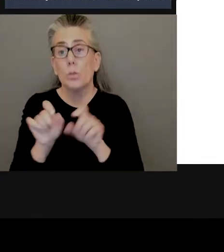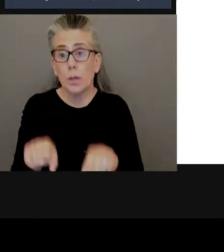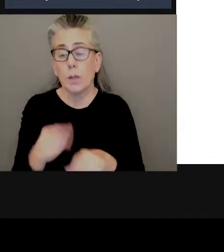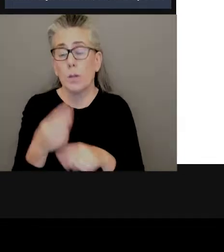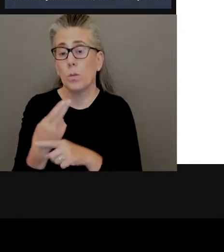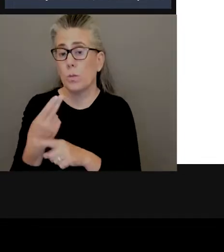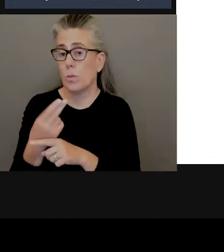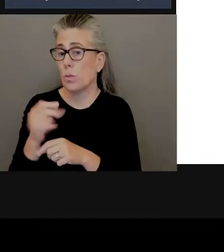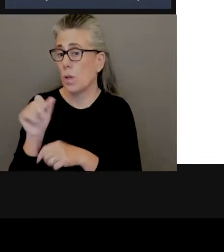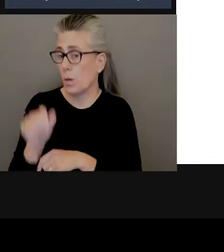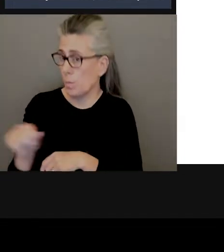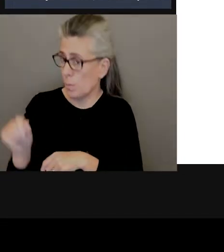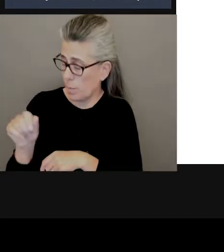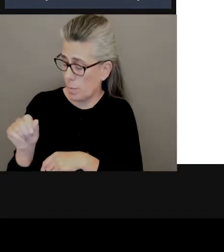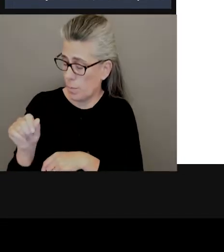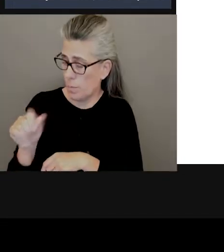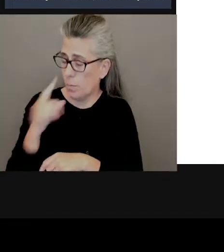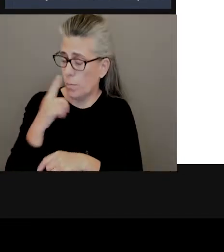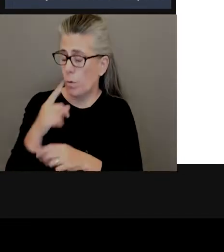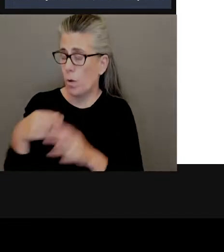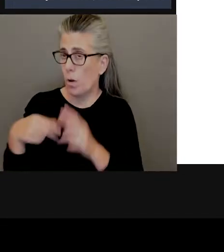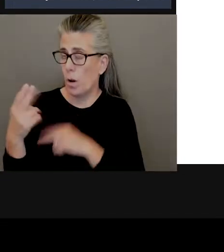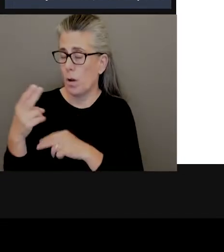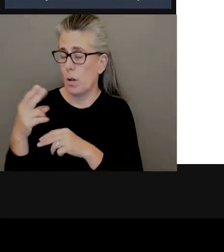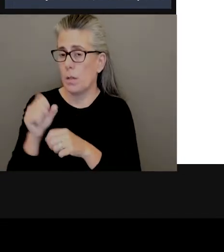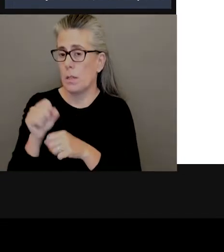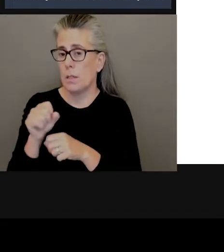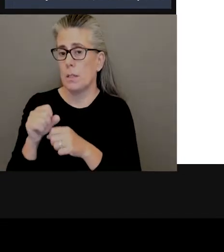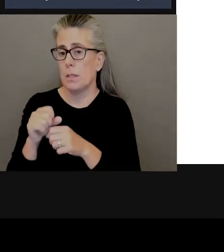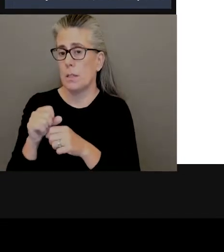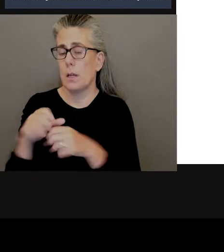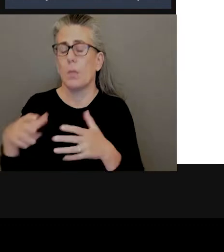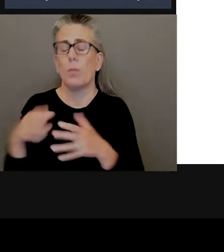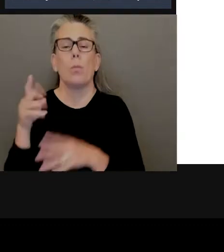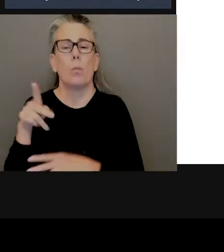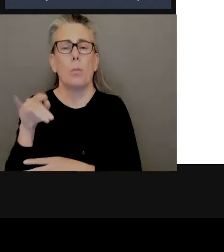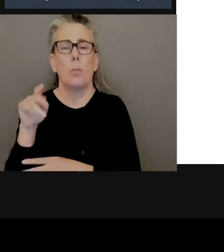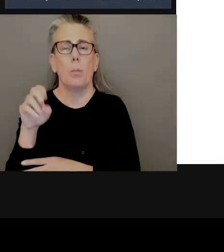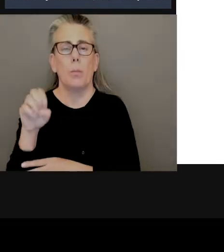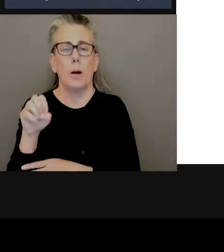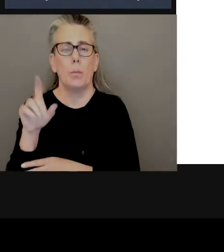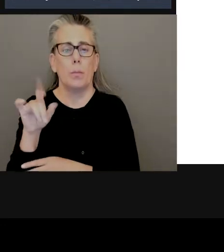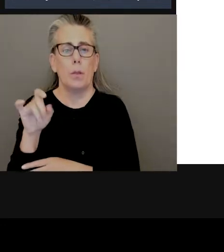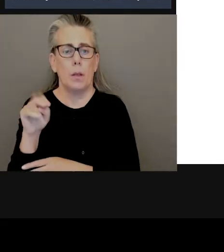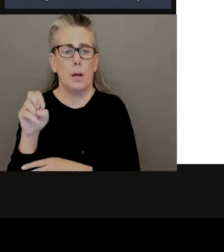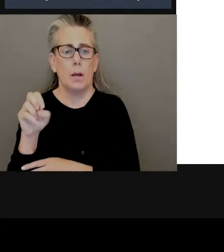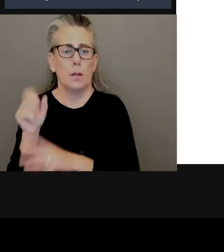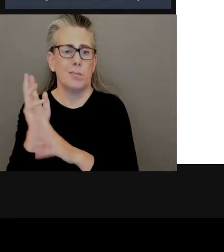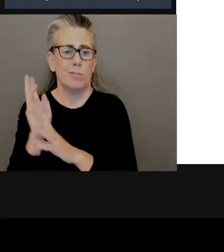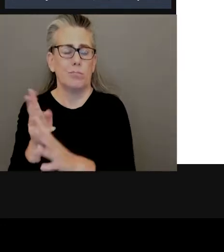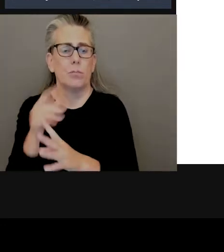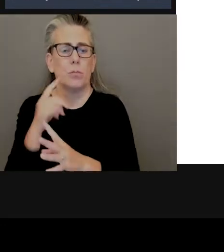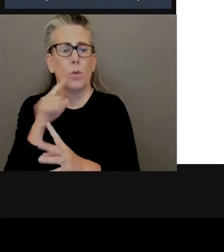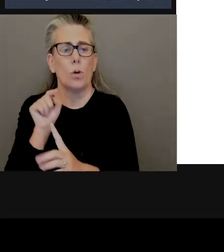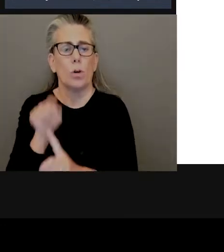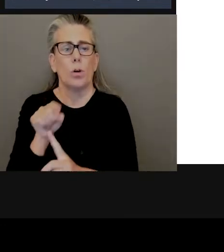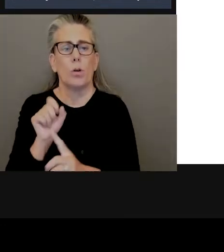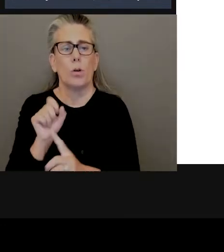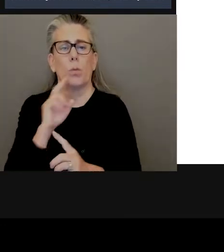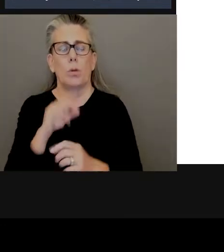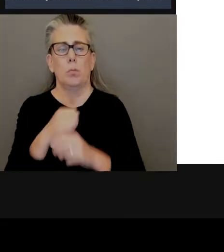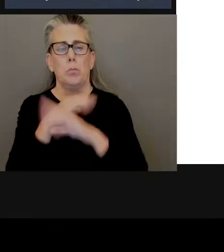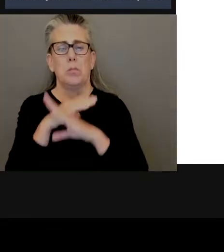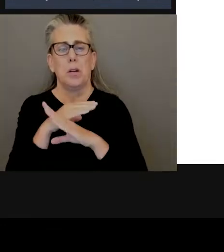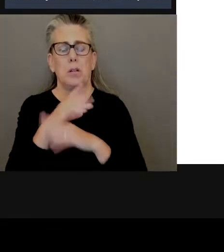Services for highly scalable pipelines and metadata store, and our Secrets Manager service to protect secrets needed to access